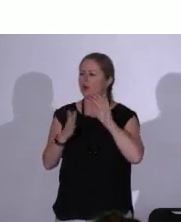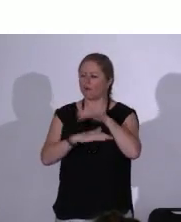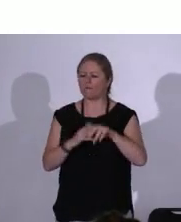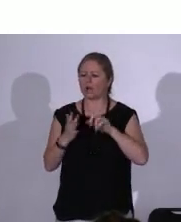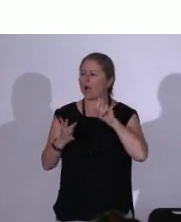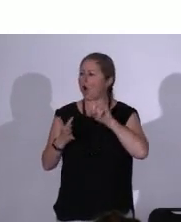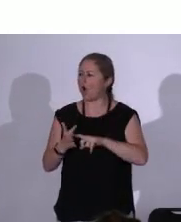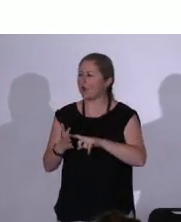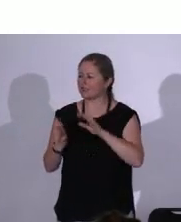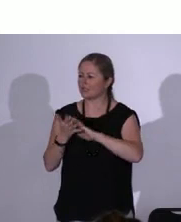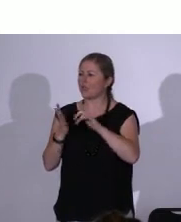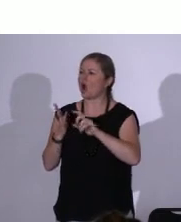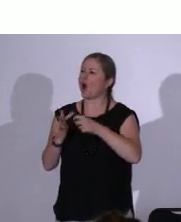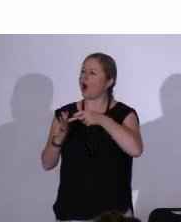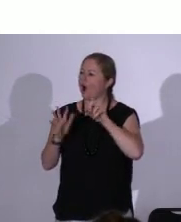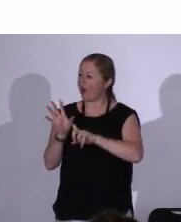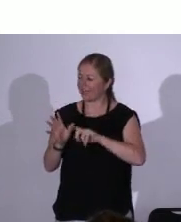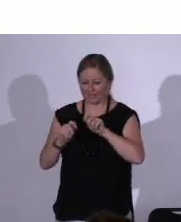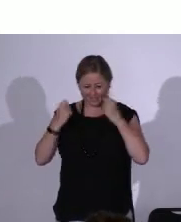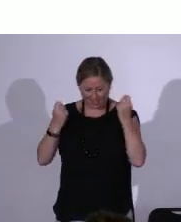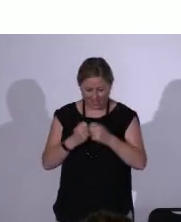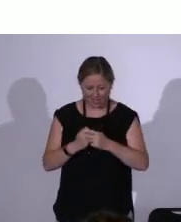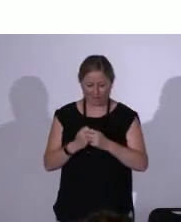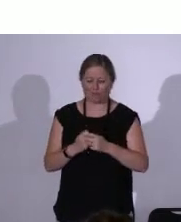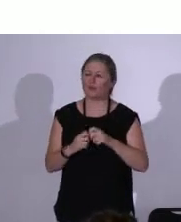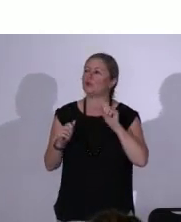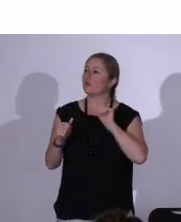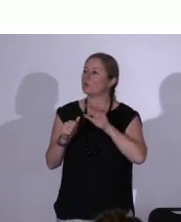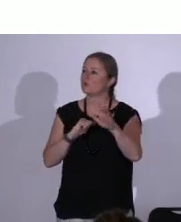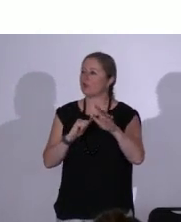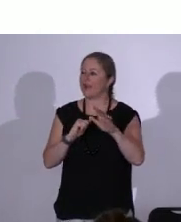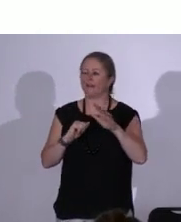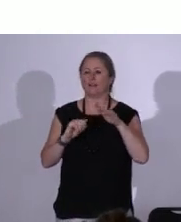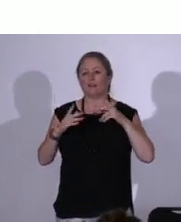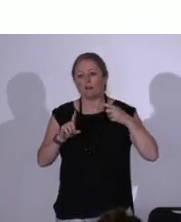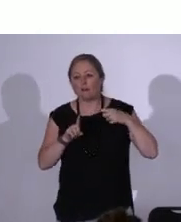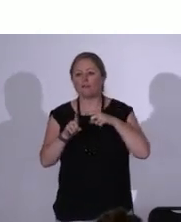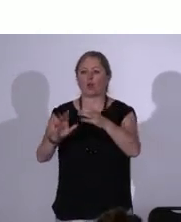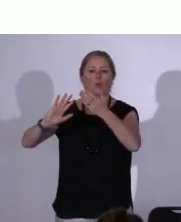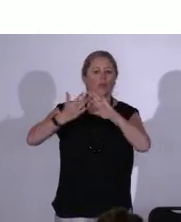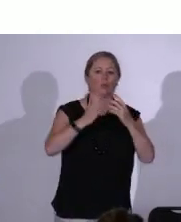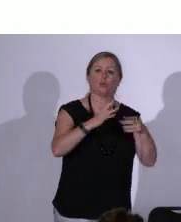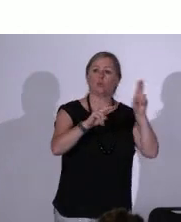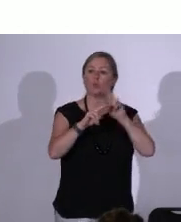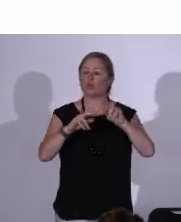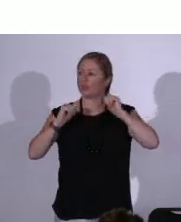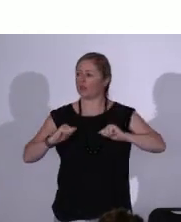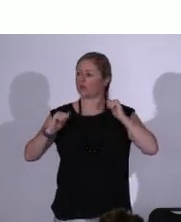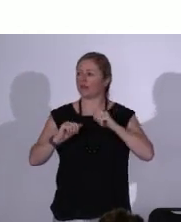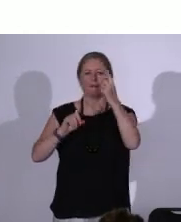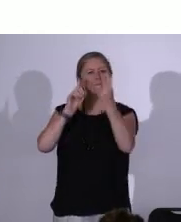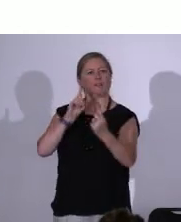cool, and this was the exact idea that I hope for, was that following communities of practice and following that face-to-face forum, we